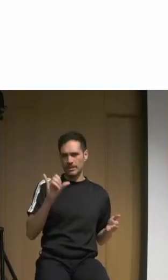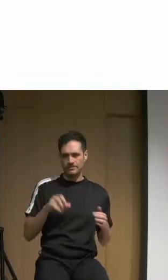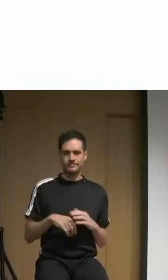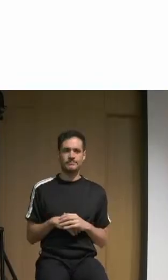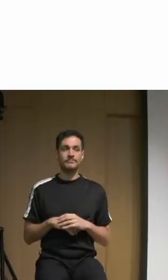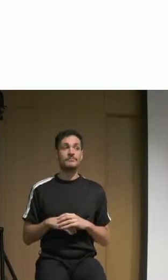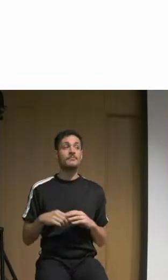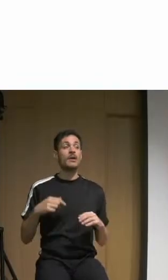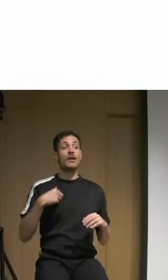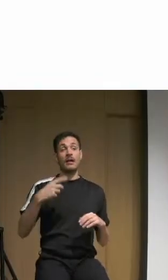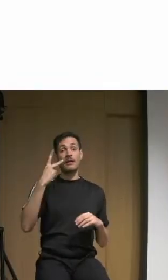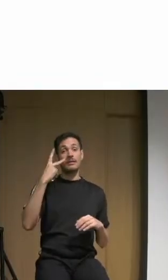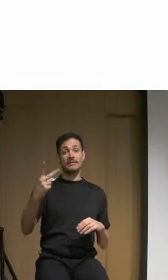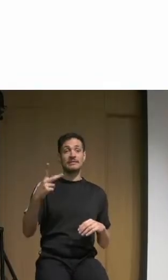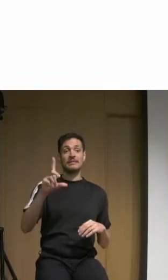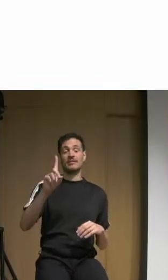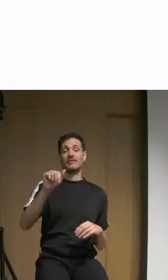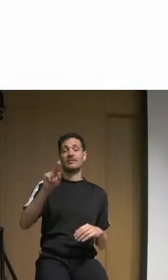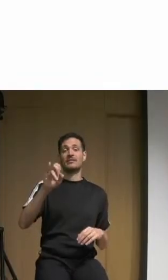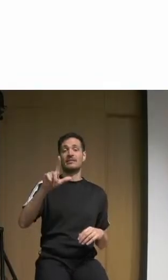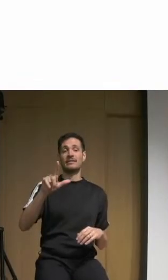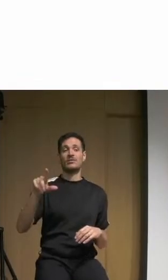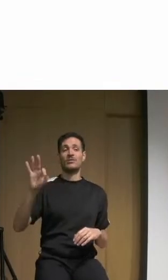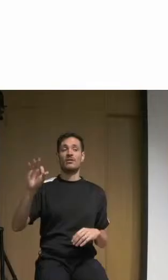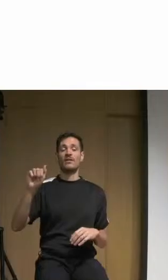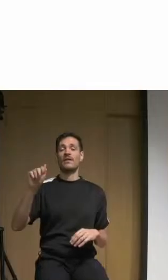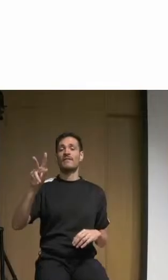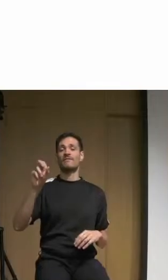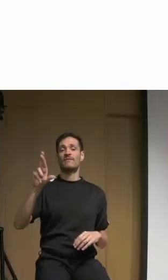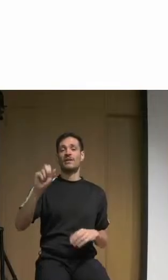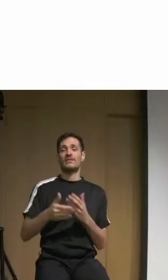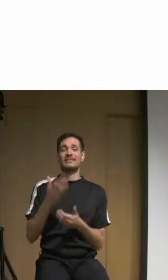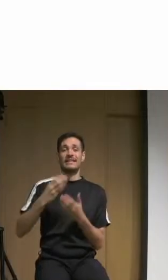Daniel Favors has her hand raised, so I want to acknowledge her.